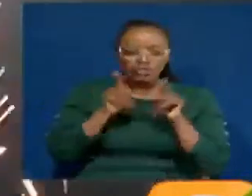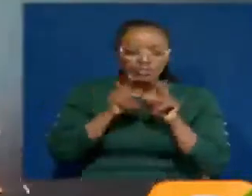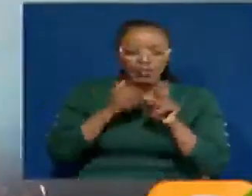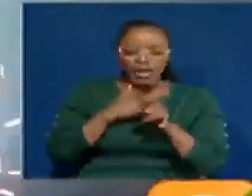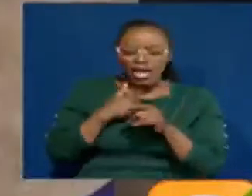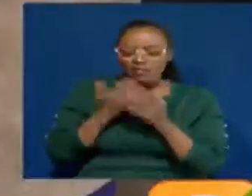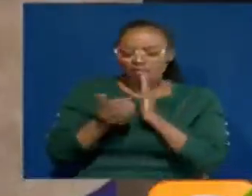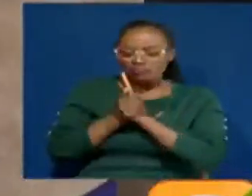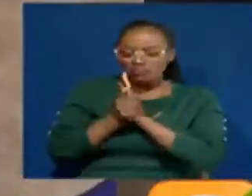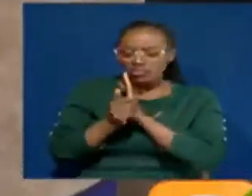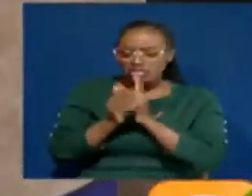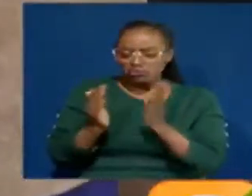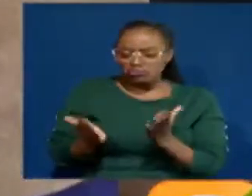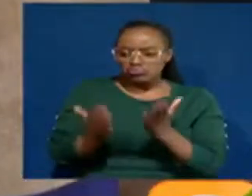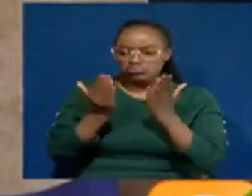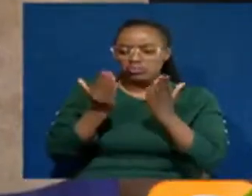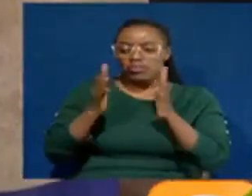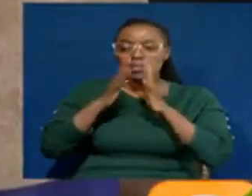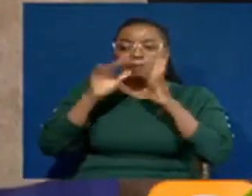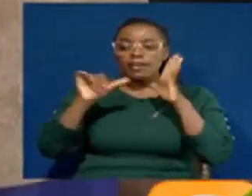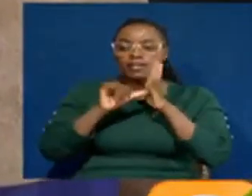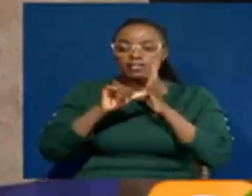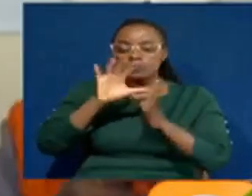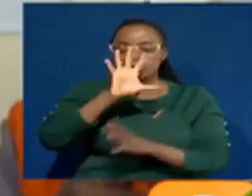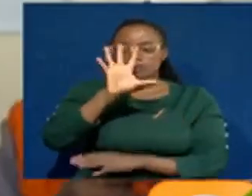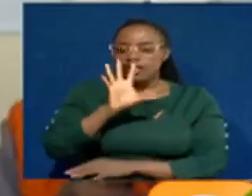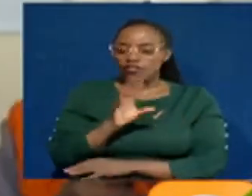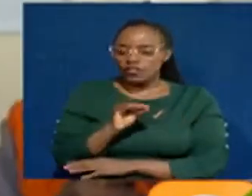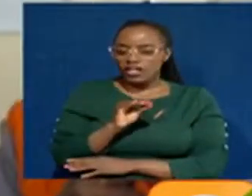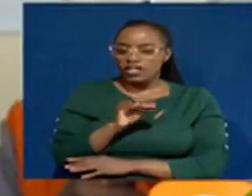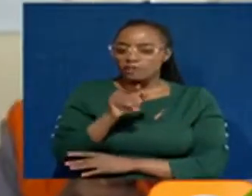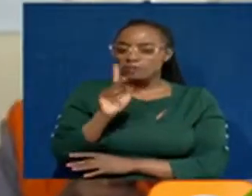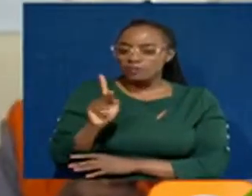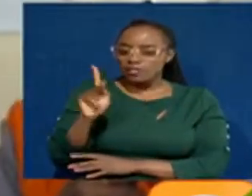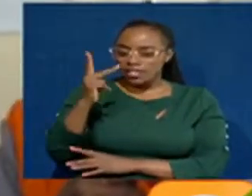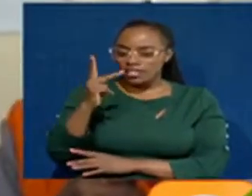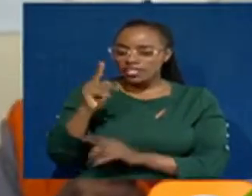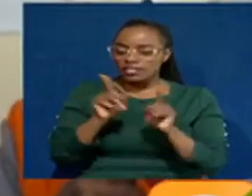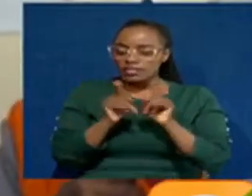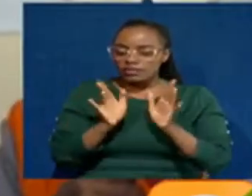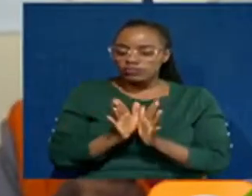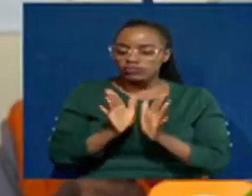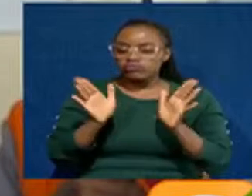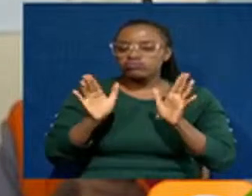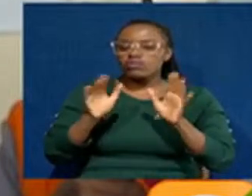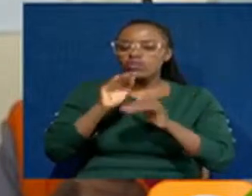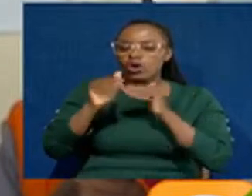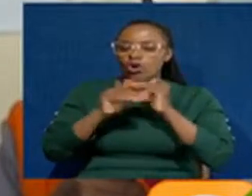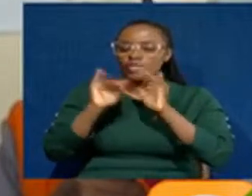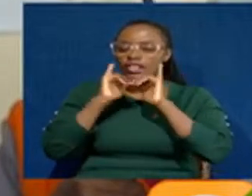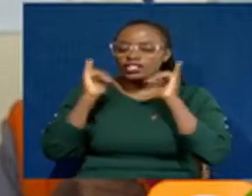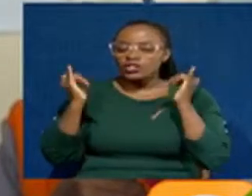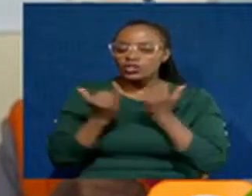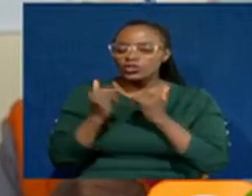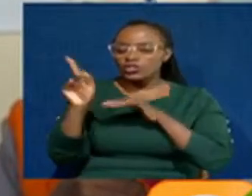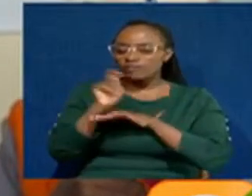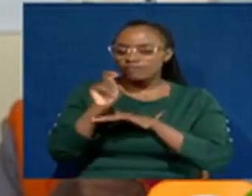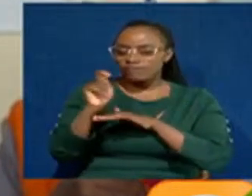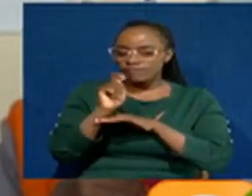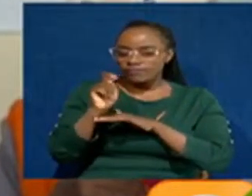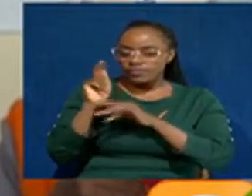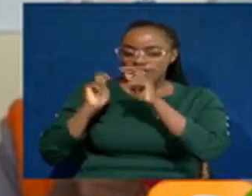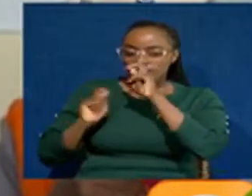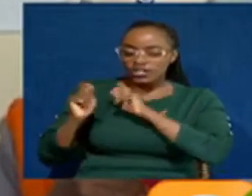their skills. The biggest problem in Africa, in Kenya, across all institutions, is training the